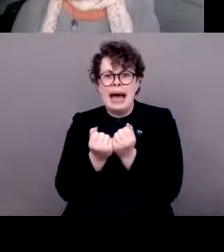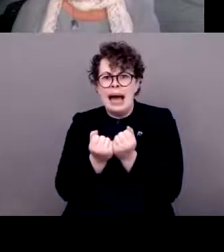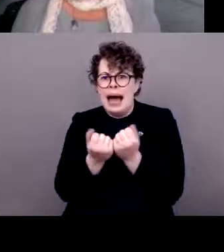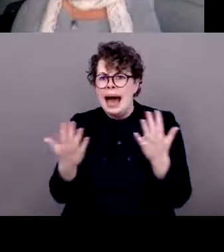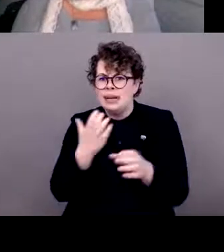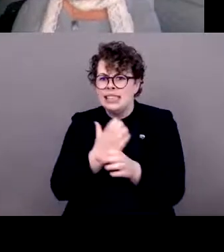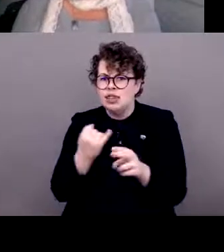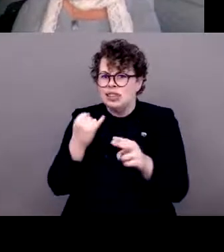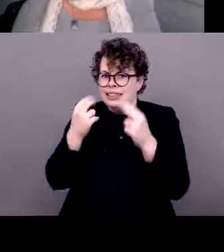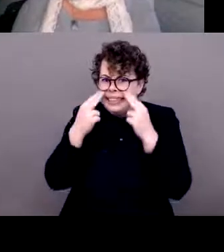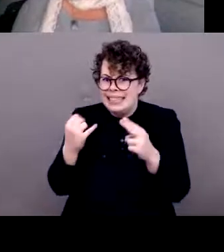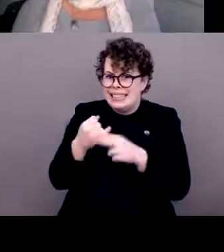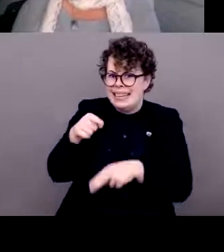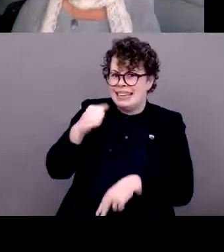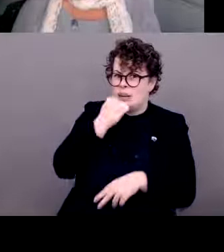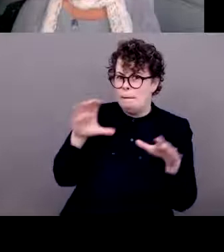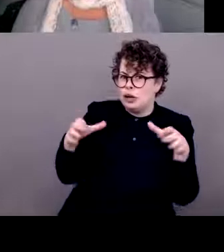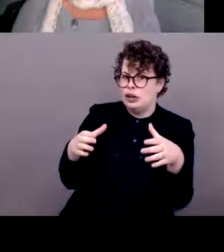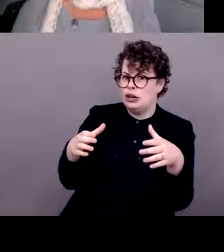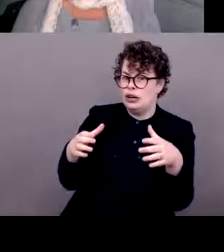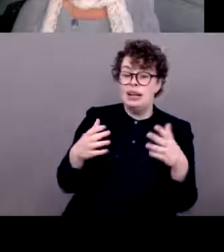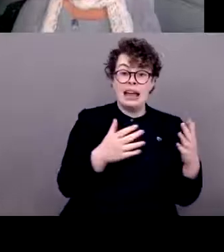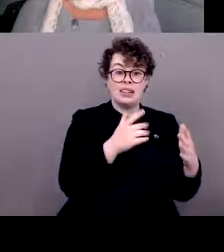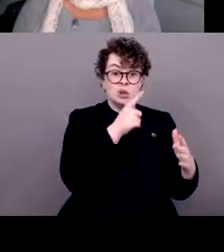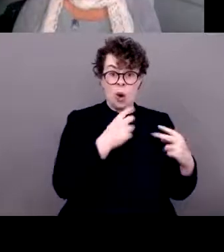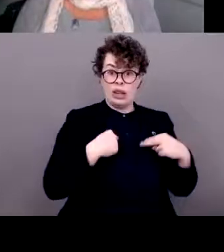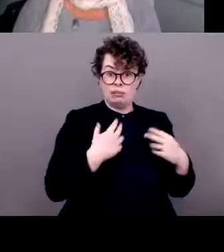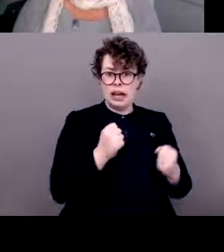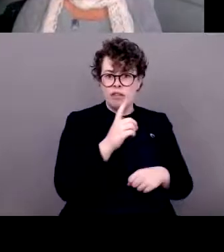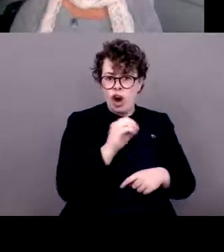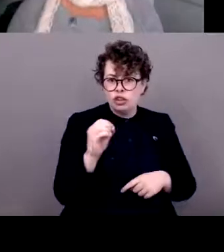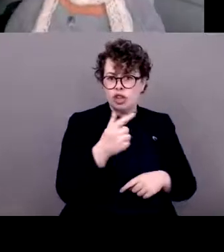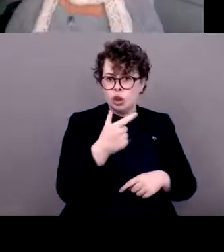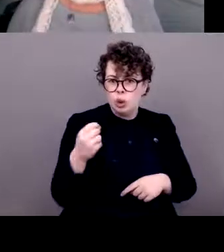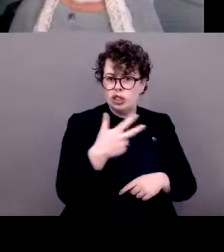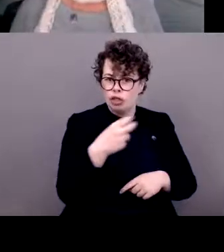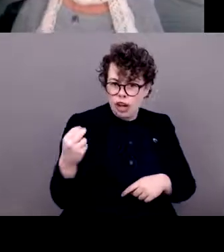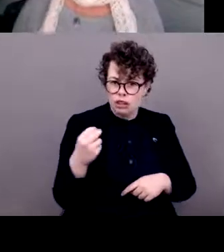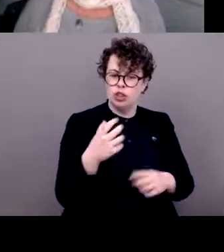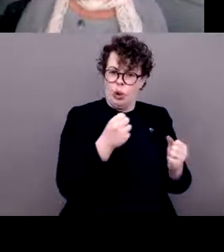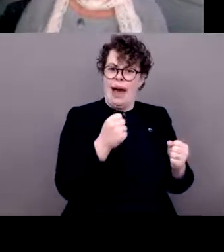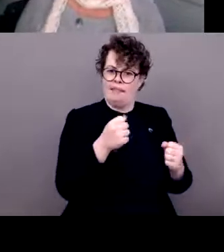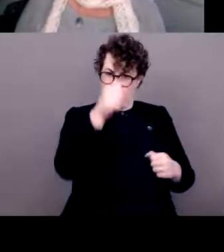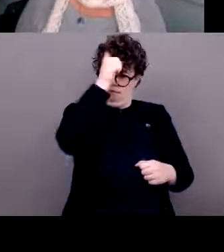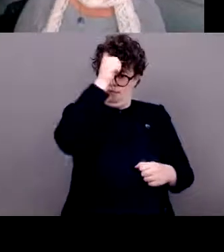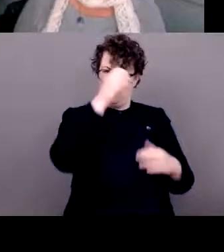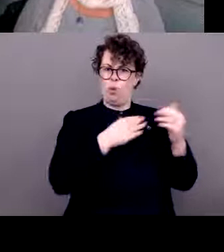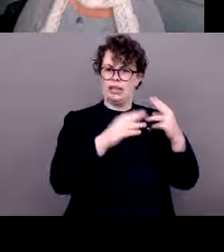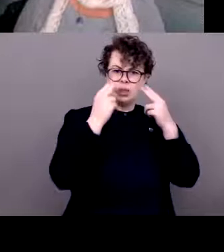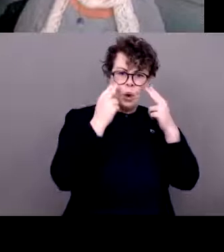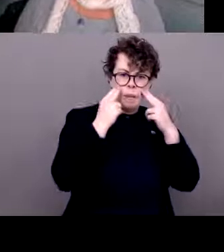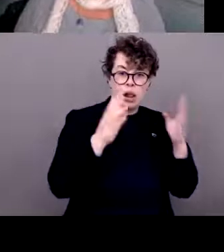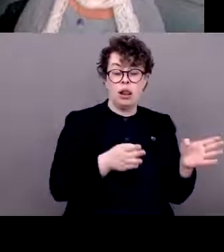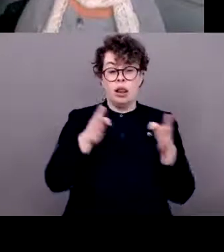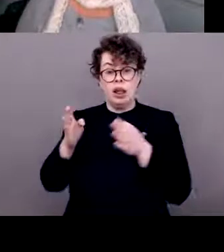language measures, we often get hundreds of children being tested, but of course there aren't necessarily hundreds of children